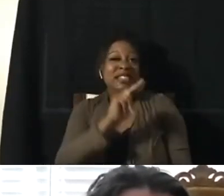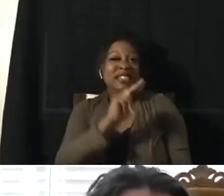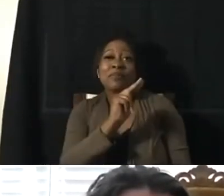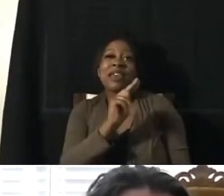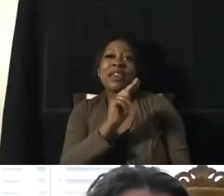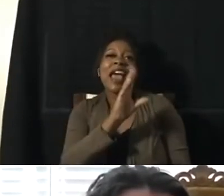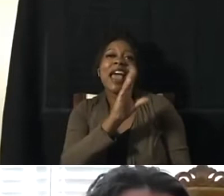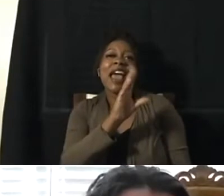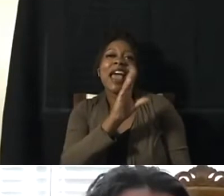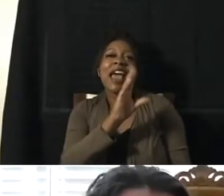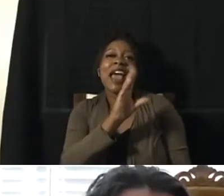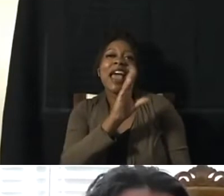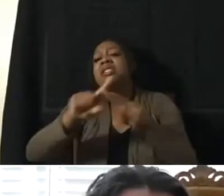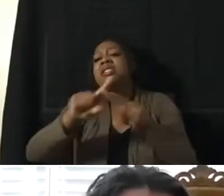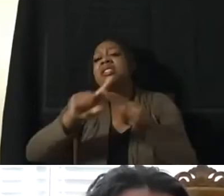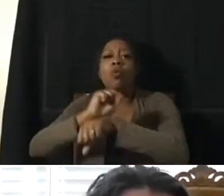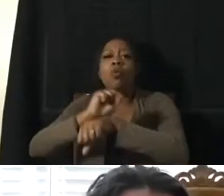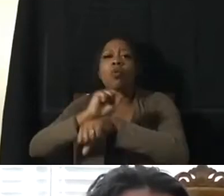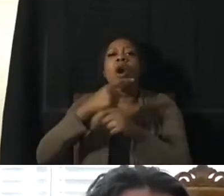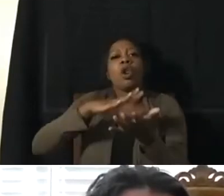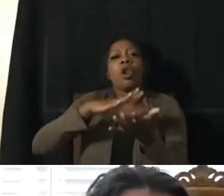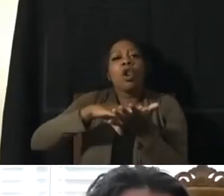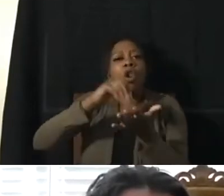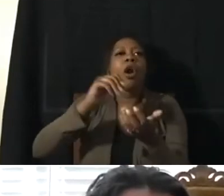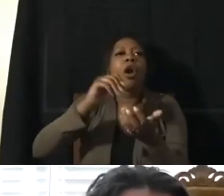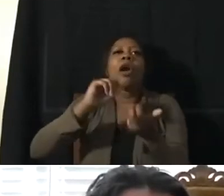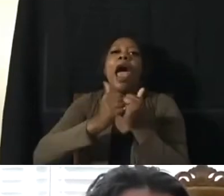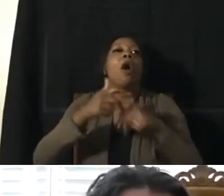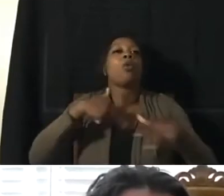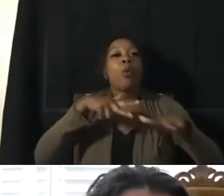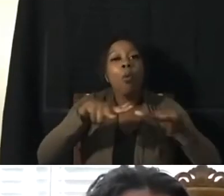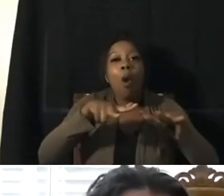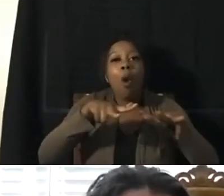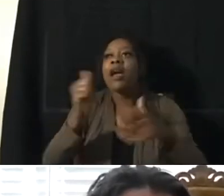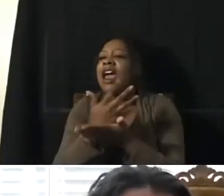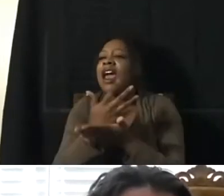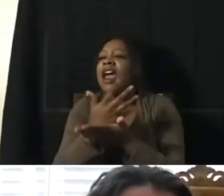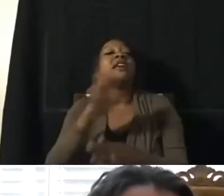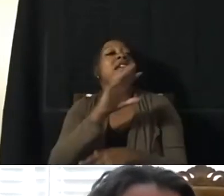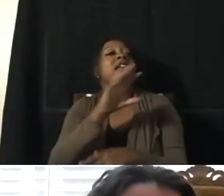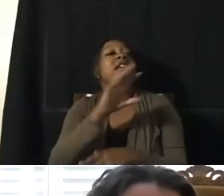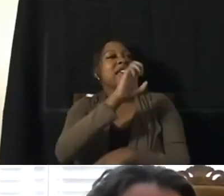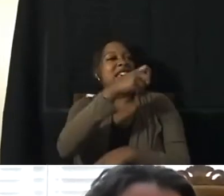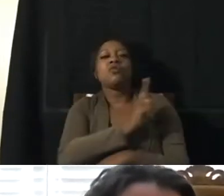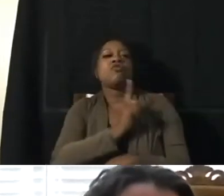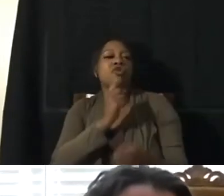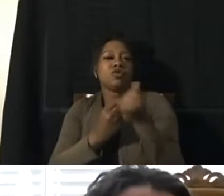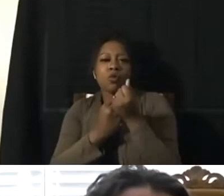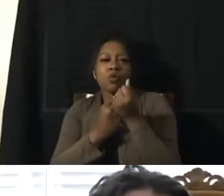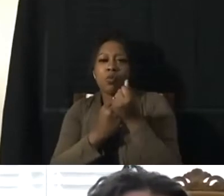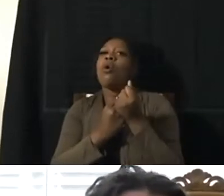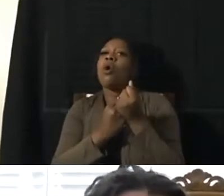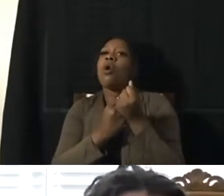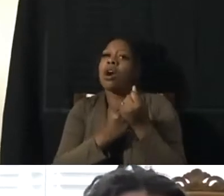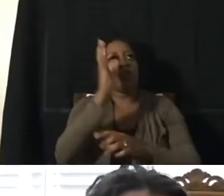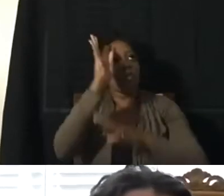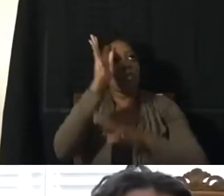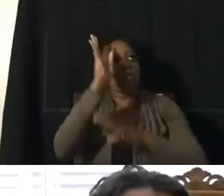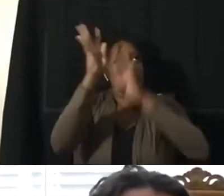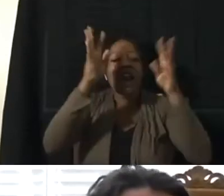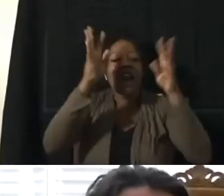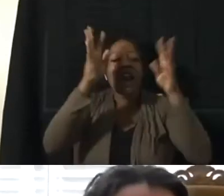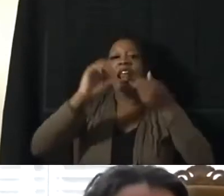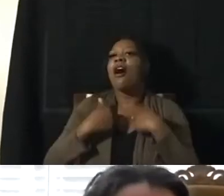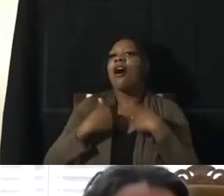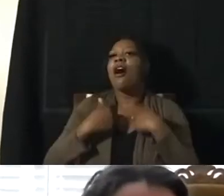stages of learning to walk and stuff, has been so supportive, and just getting creative with hosting and different things on set, so I could